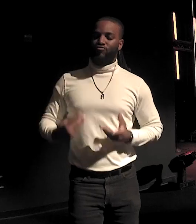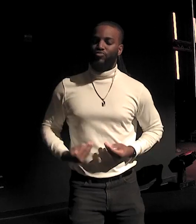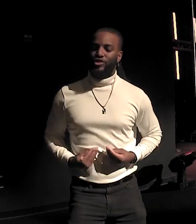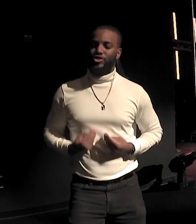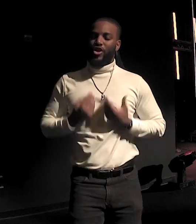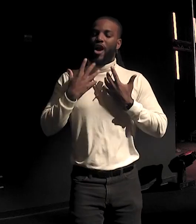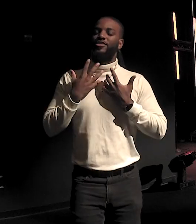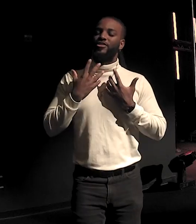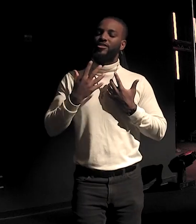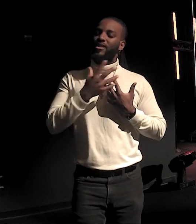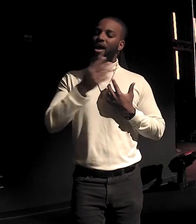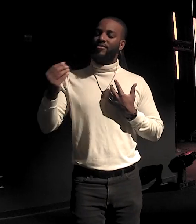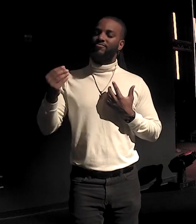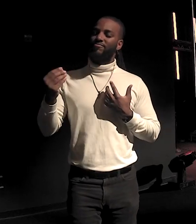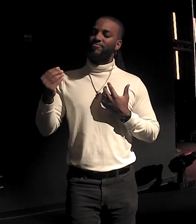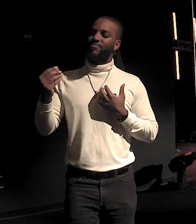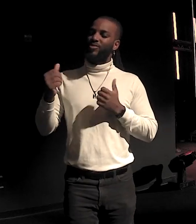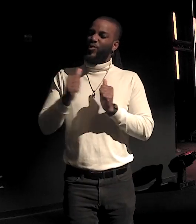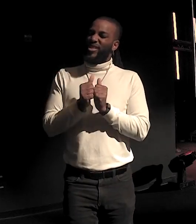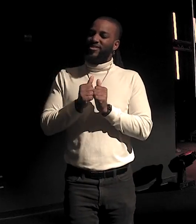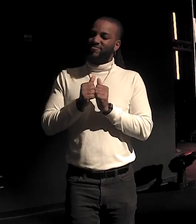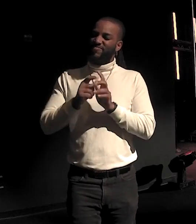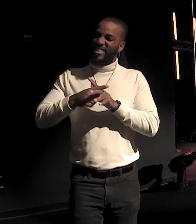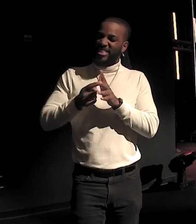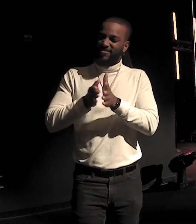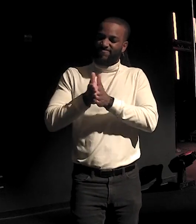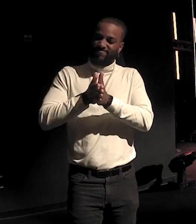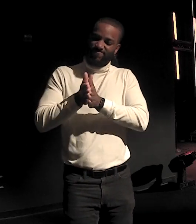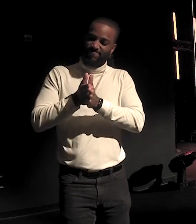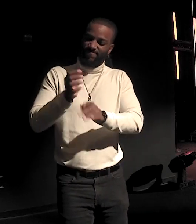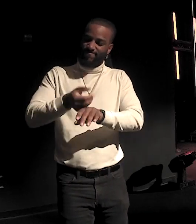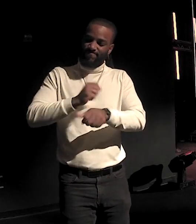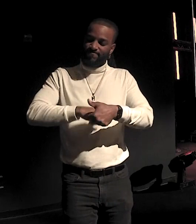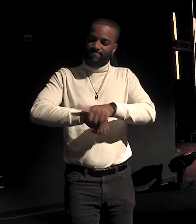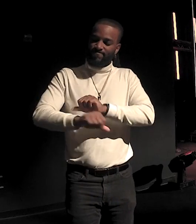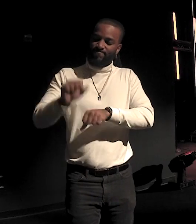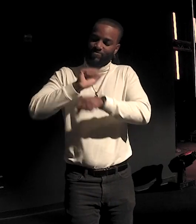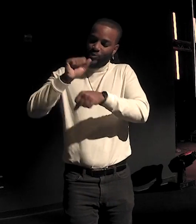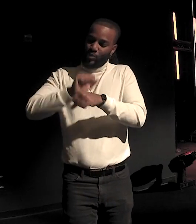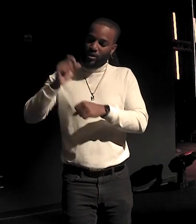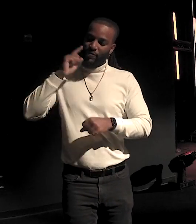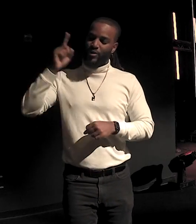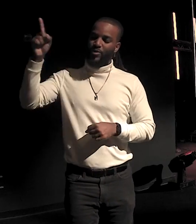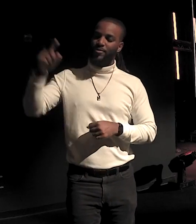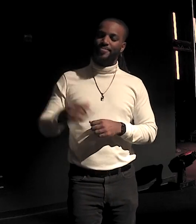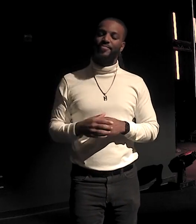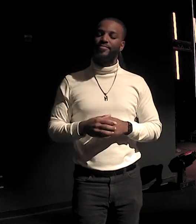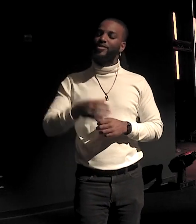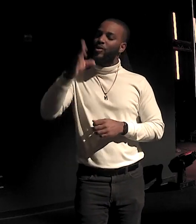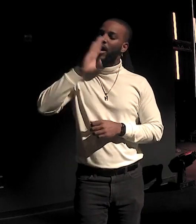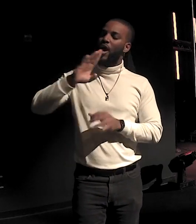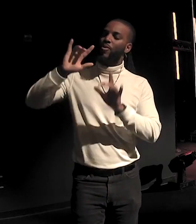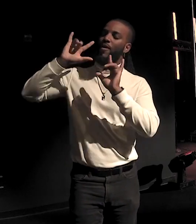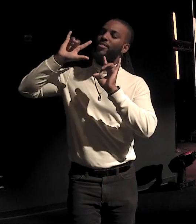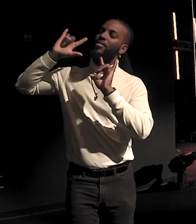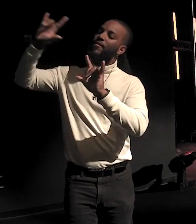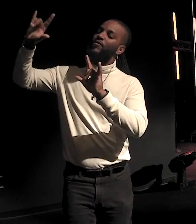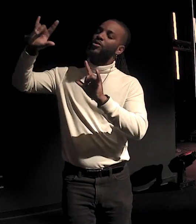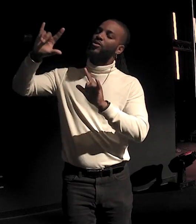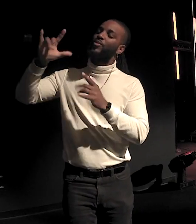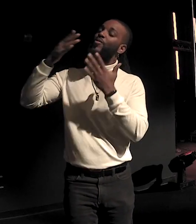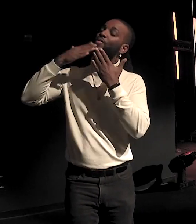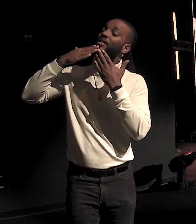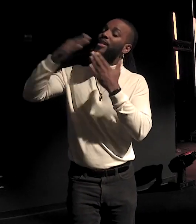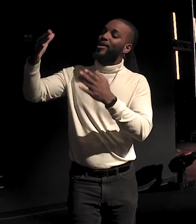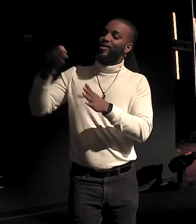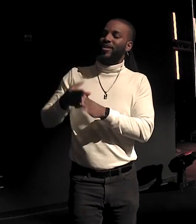recharged, but with an initiative to take your gospel forward to a world who needs you. So God, we love you, and we thank you